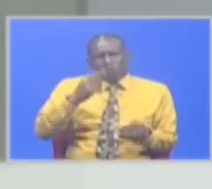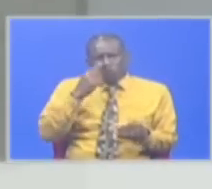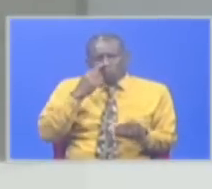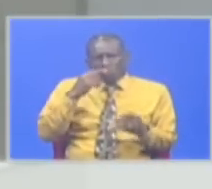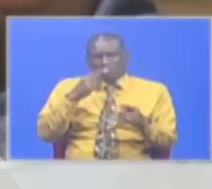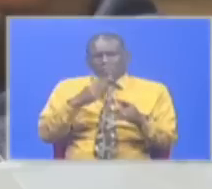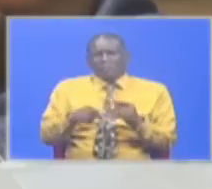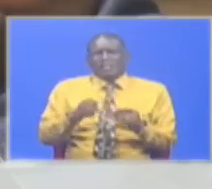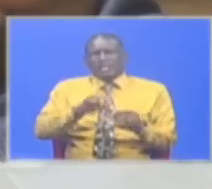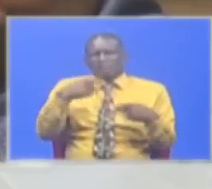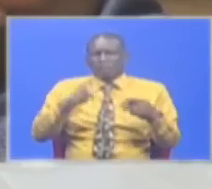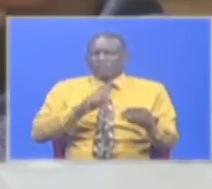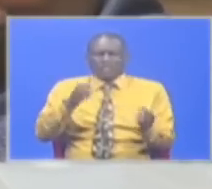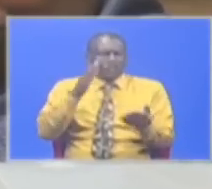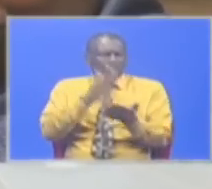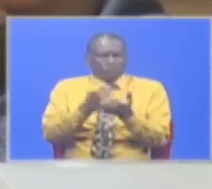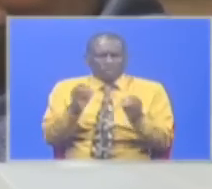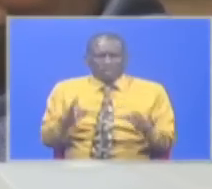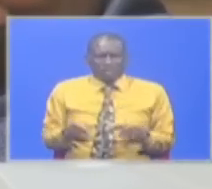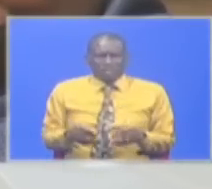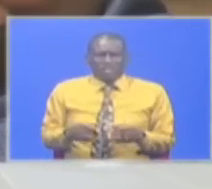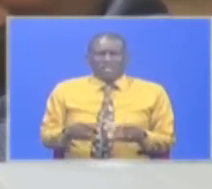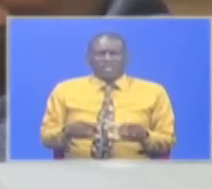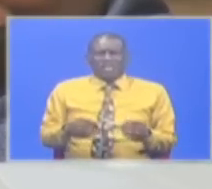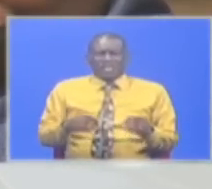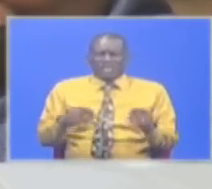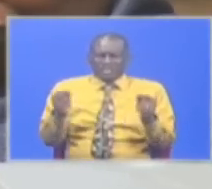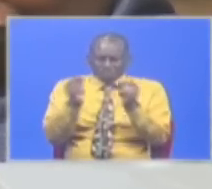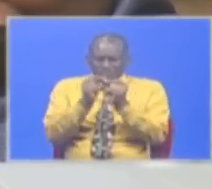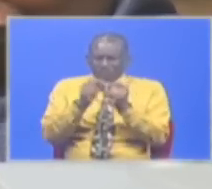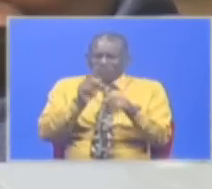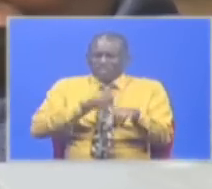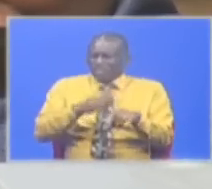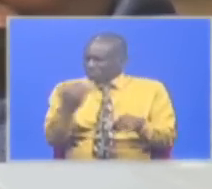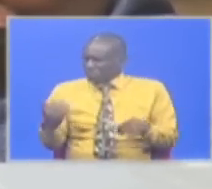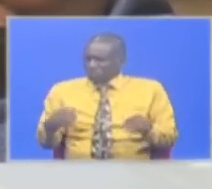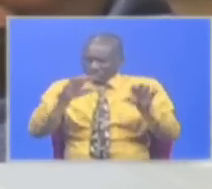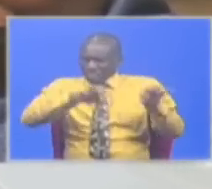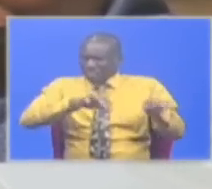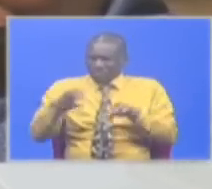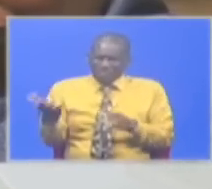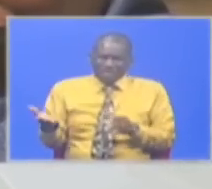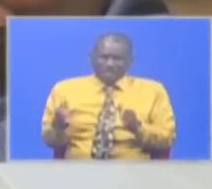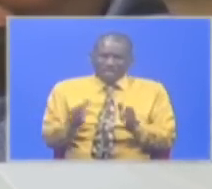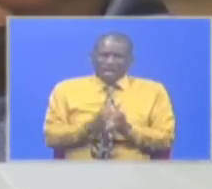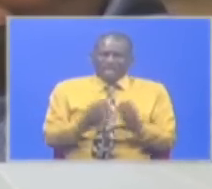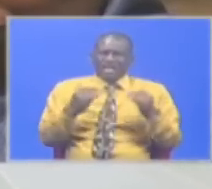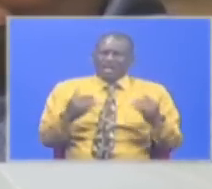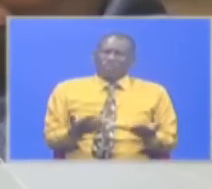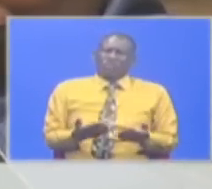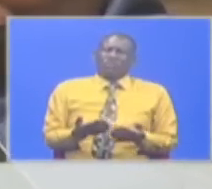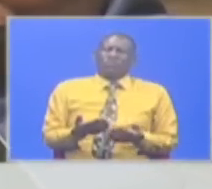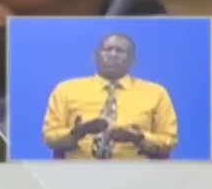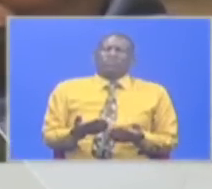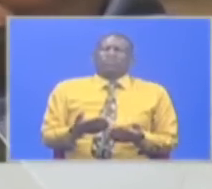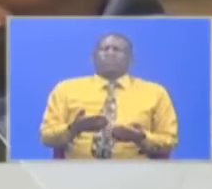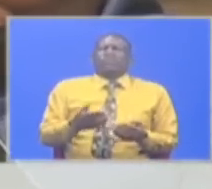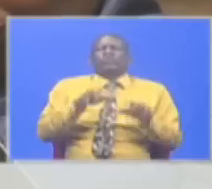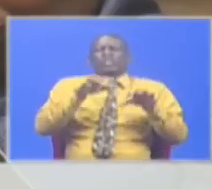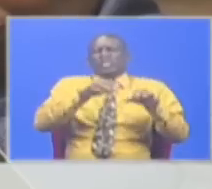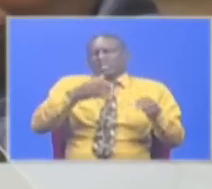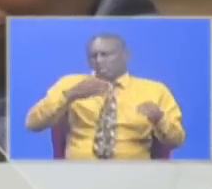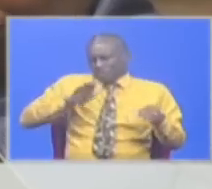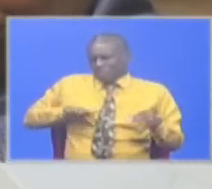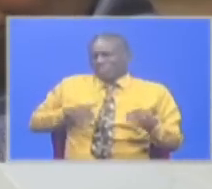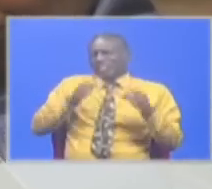true. It is painful when your child is suffering there, yet you are here. mtoto anashangaa kuchua laptop hapa sikitu kama au sikitu kama